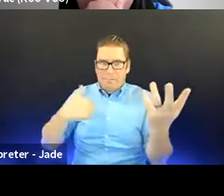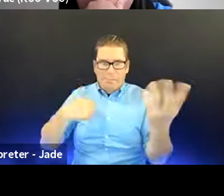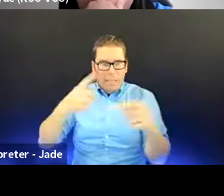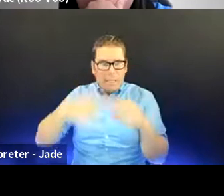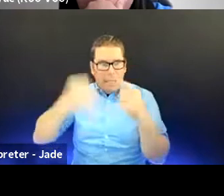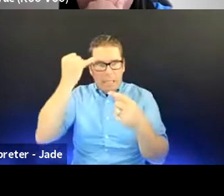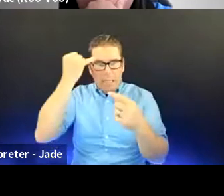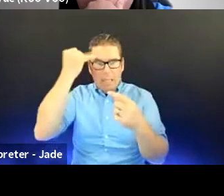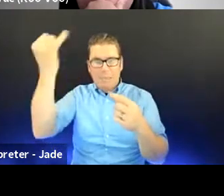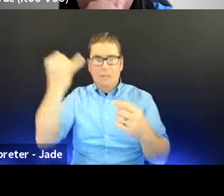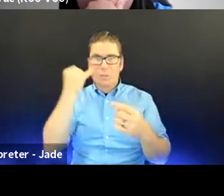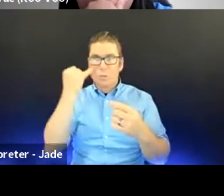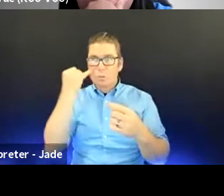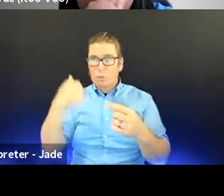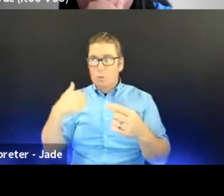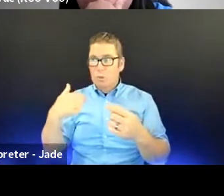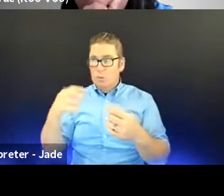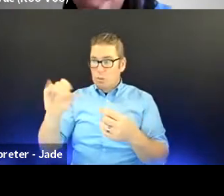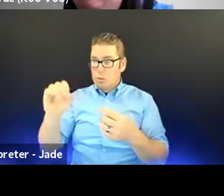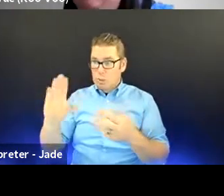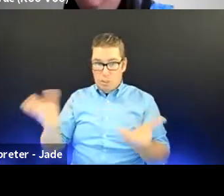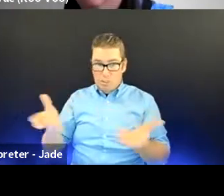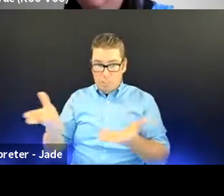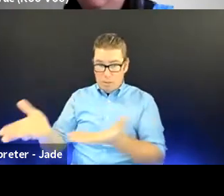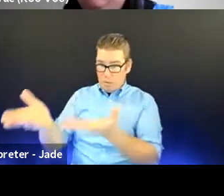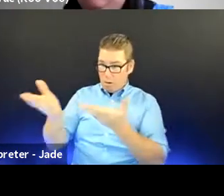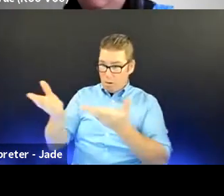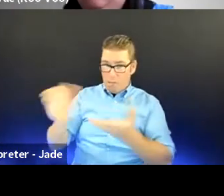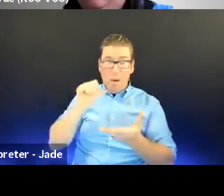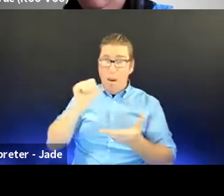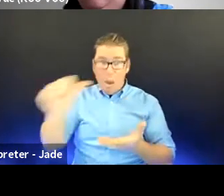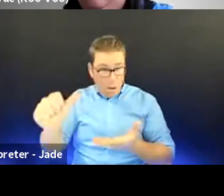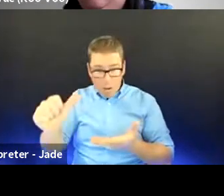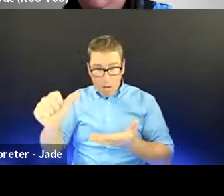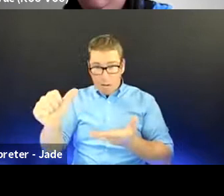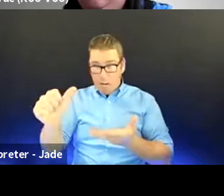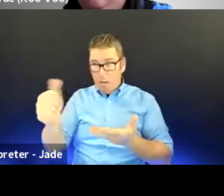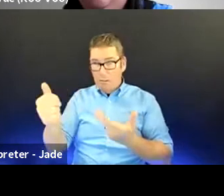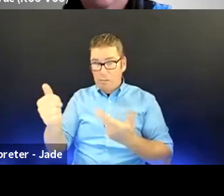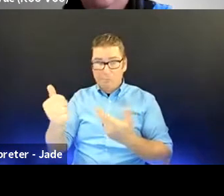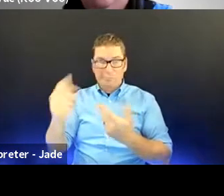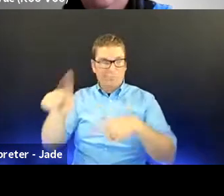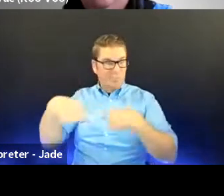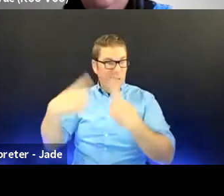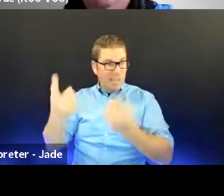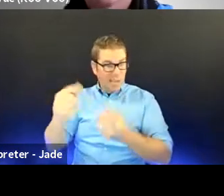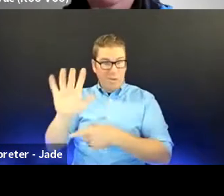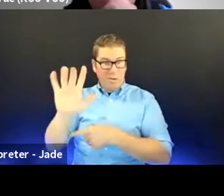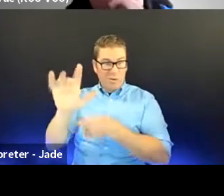been offered a job here and accepted it and spent the last almost 25 years now. I was